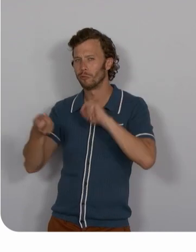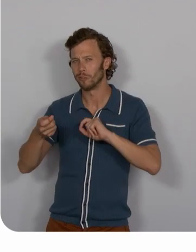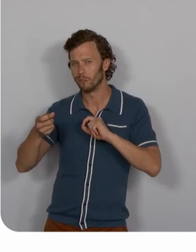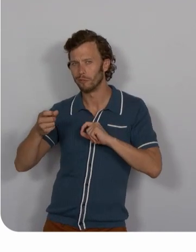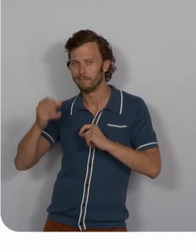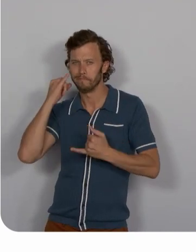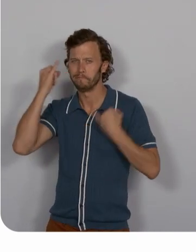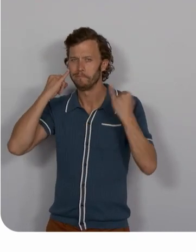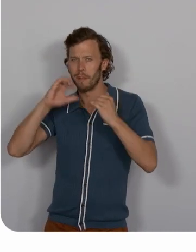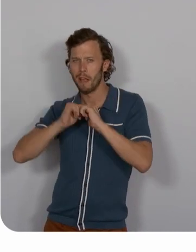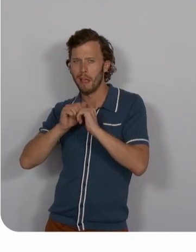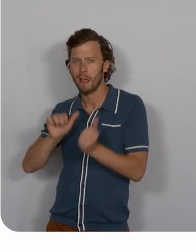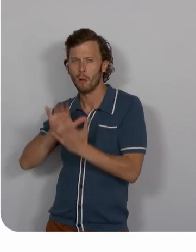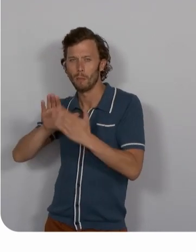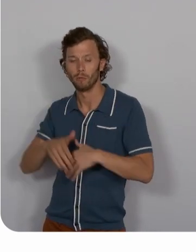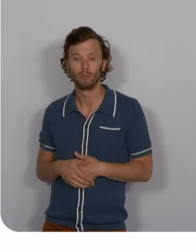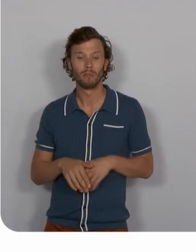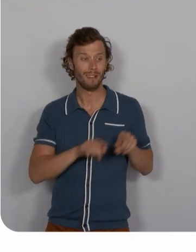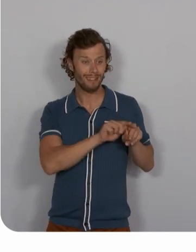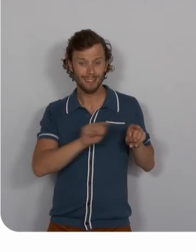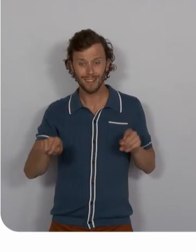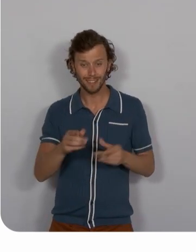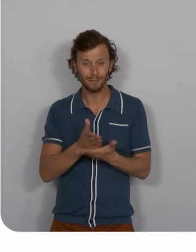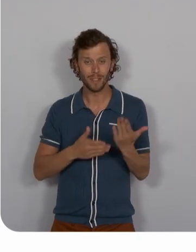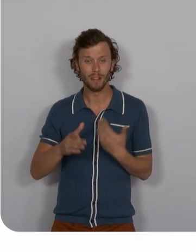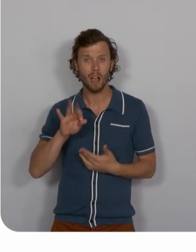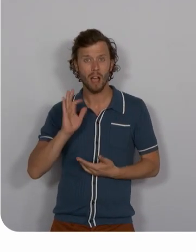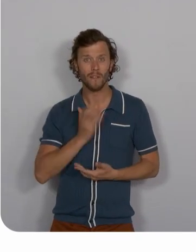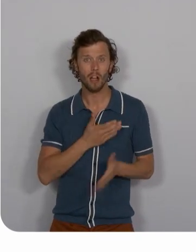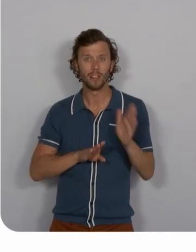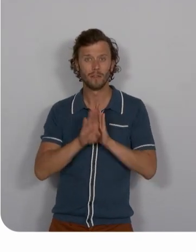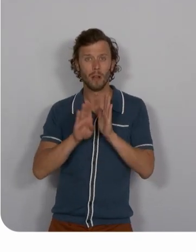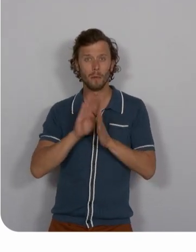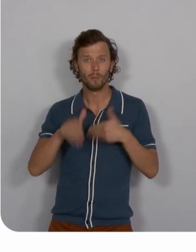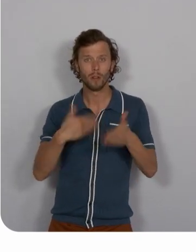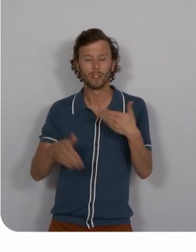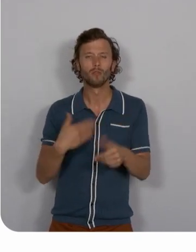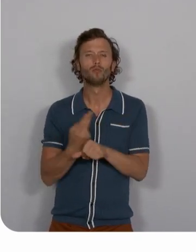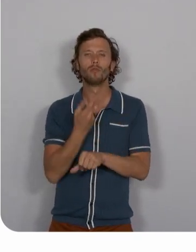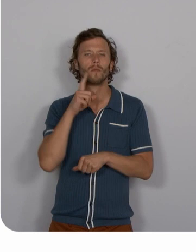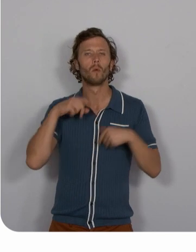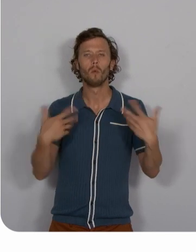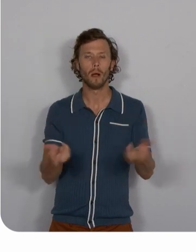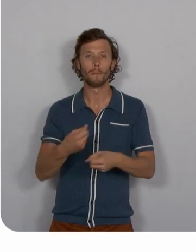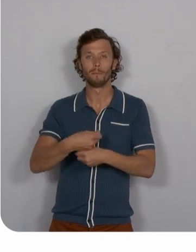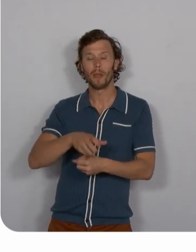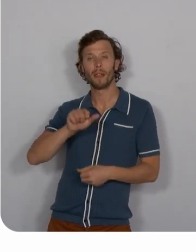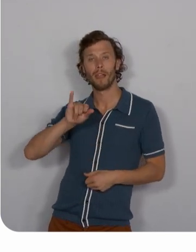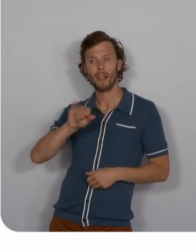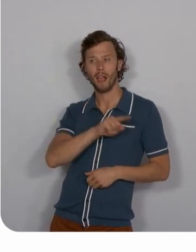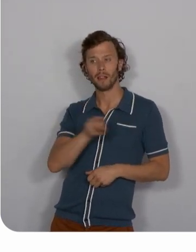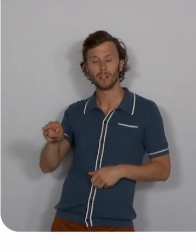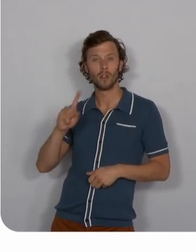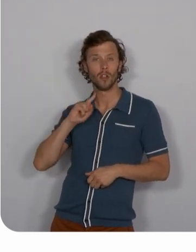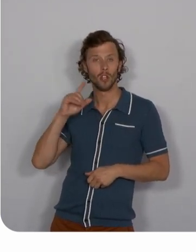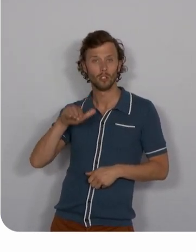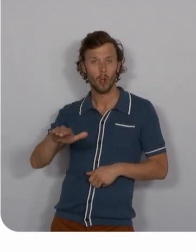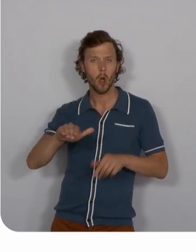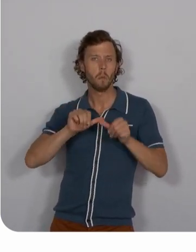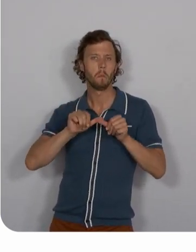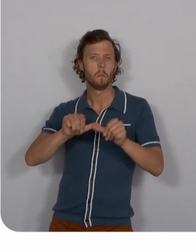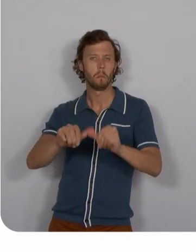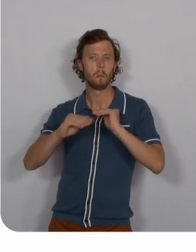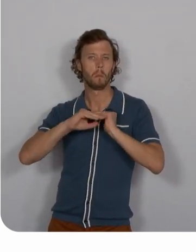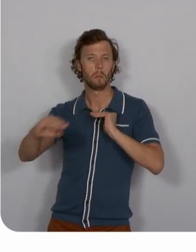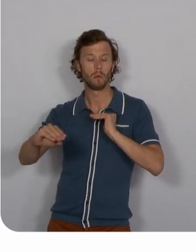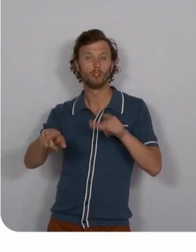our model development process were used to build AIs that are consistent in tone and remain in character,